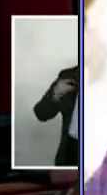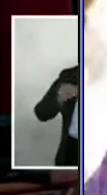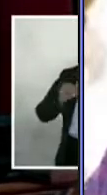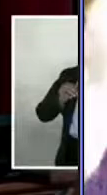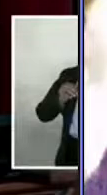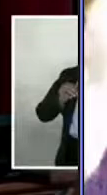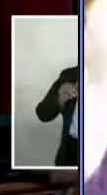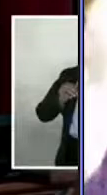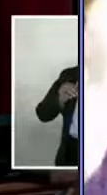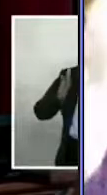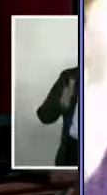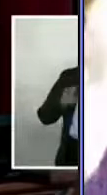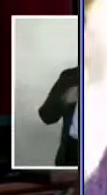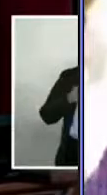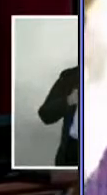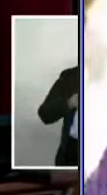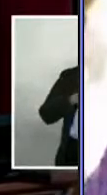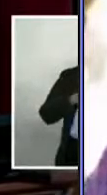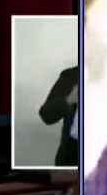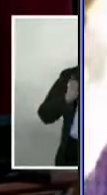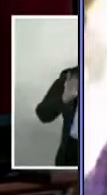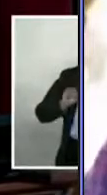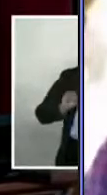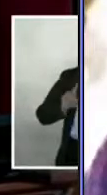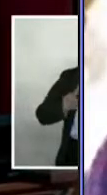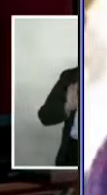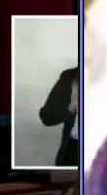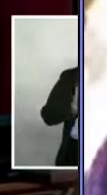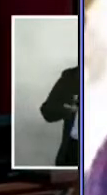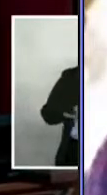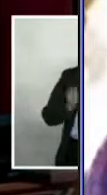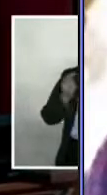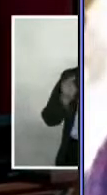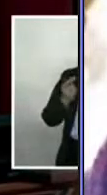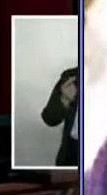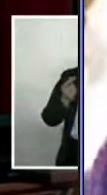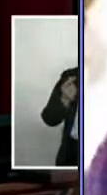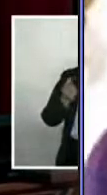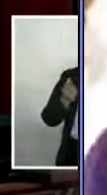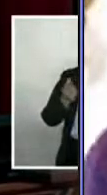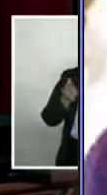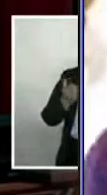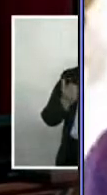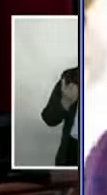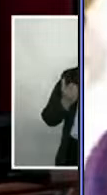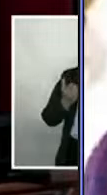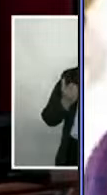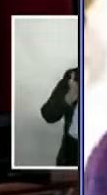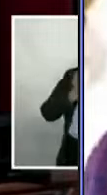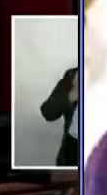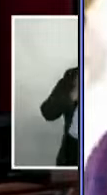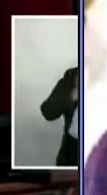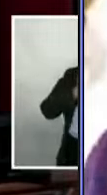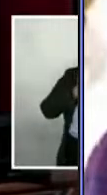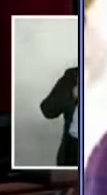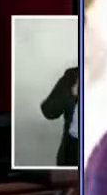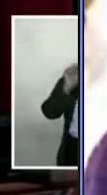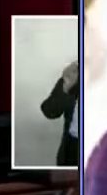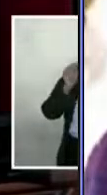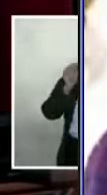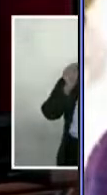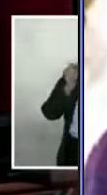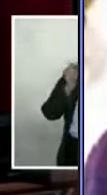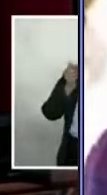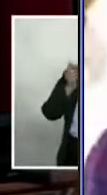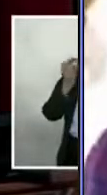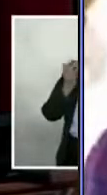classifies the amounts of irregular expenditure. Condemnation rejection by provincial treasury only confirms that every